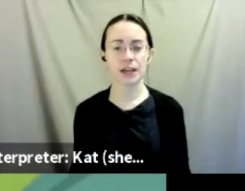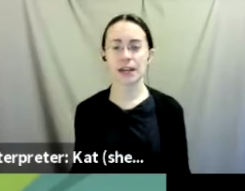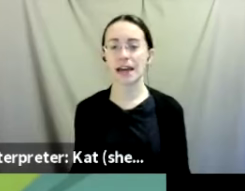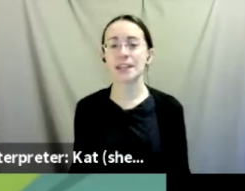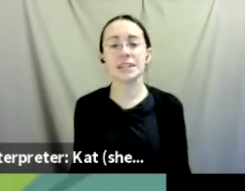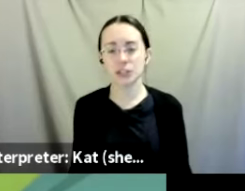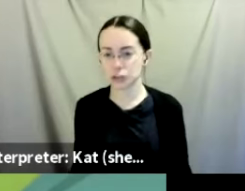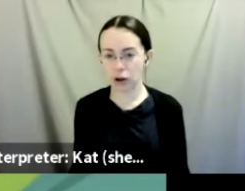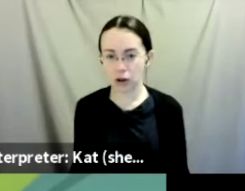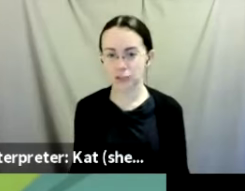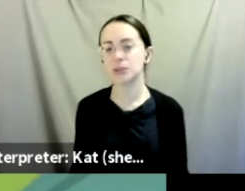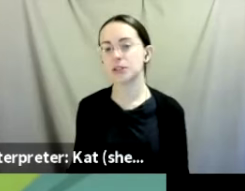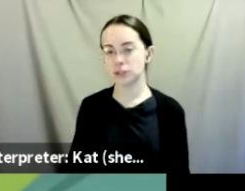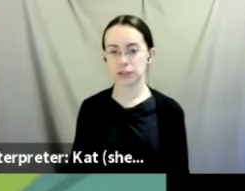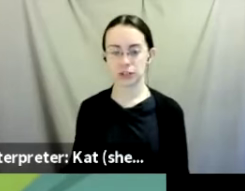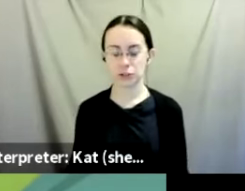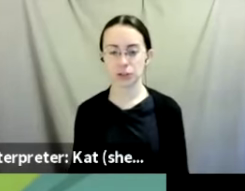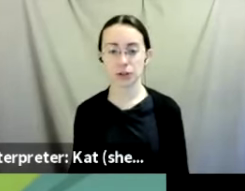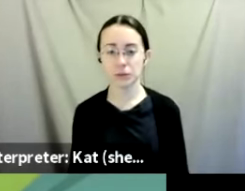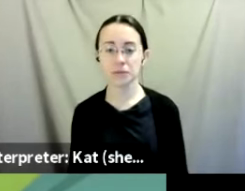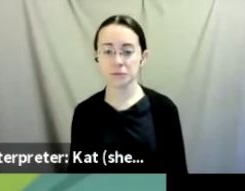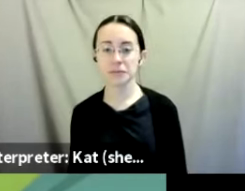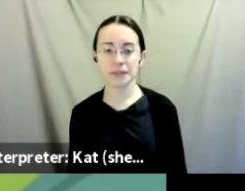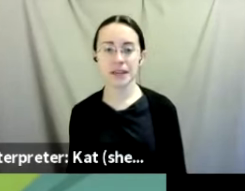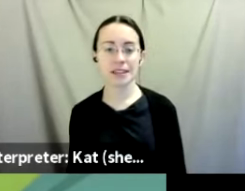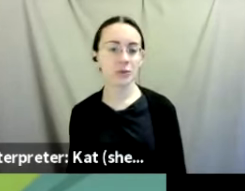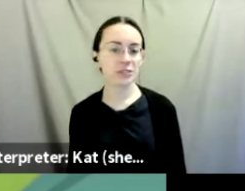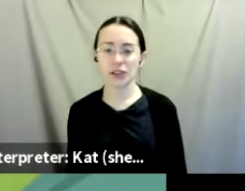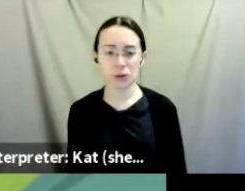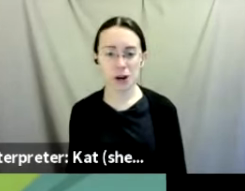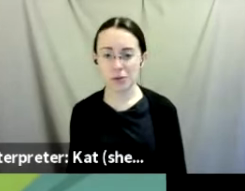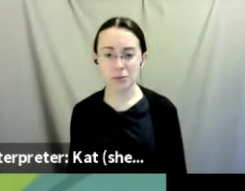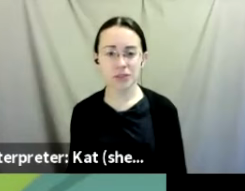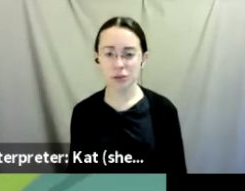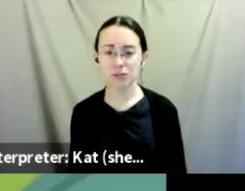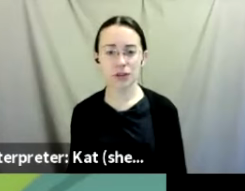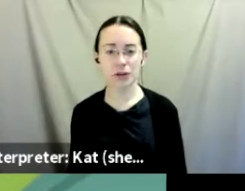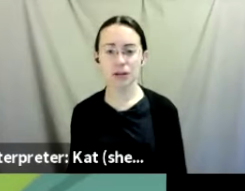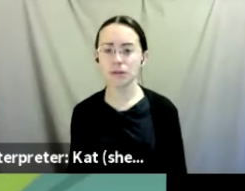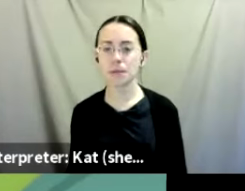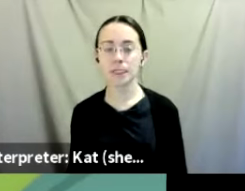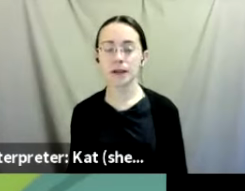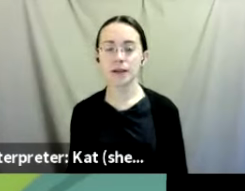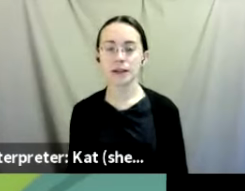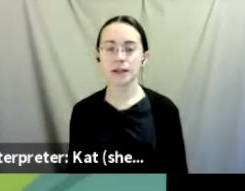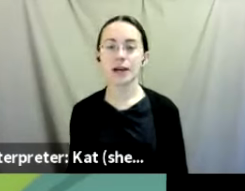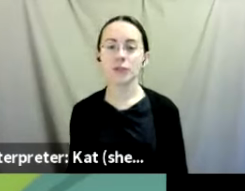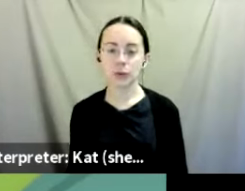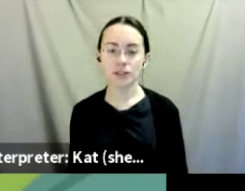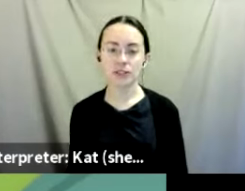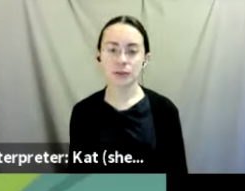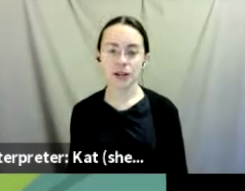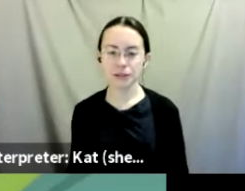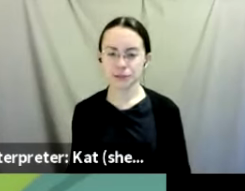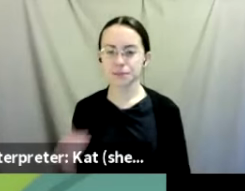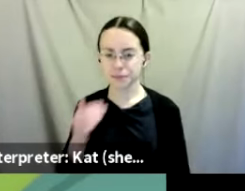if they had any issue at all, to please use the interpreter. And that was never a problem. That worked very well. Every